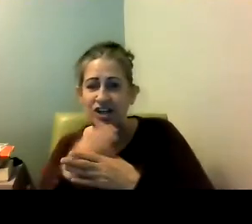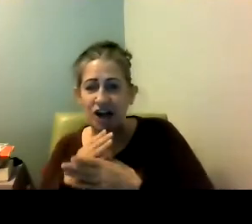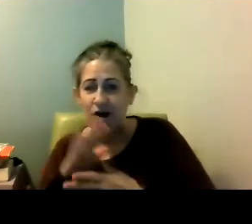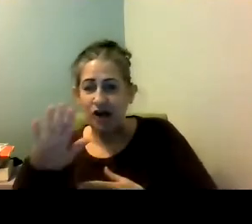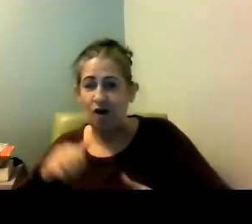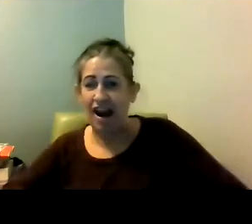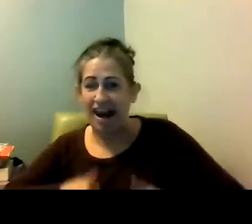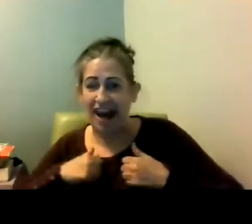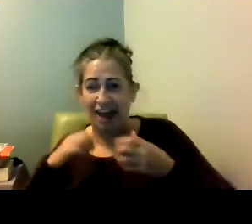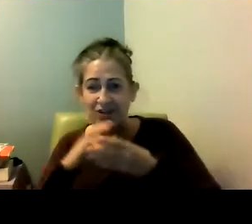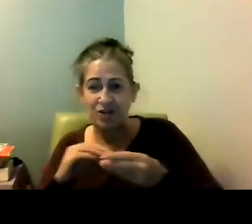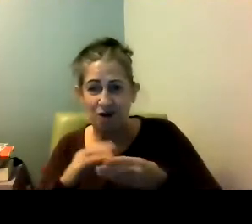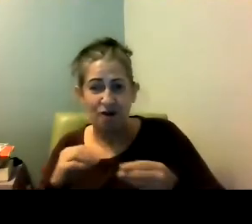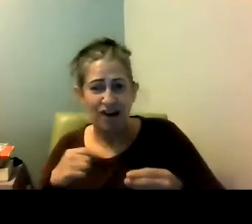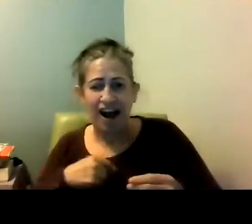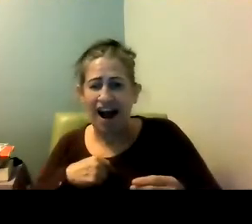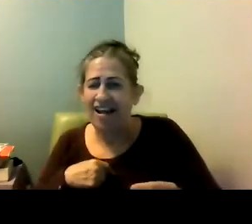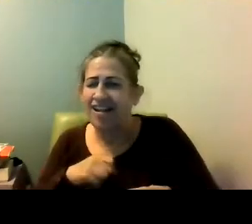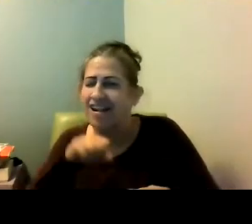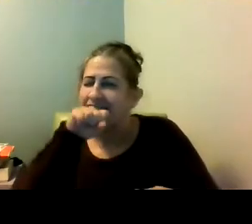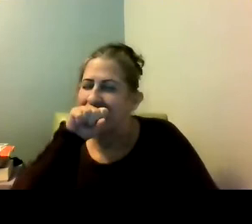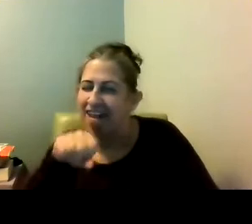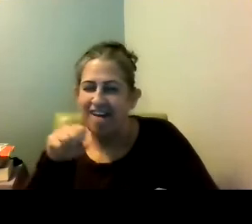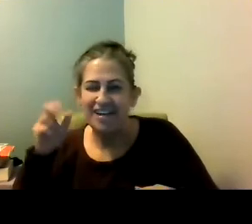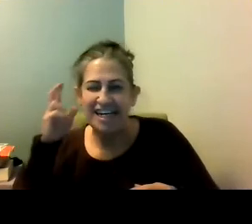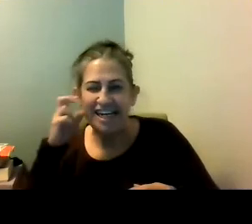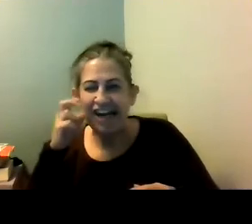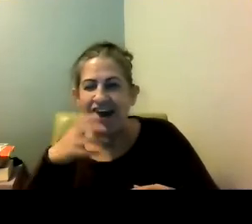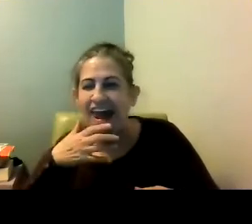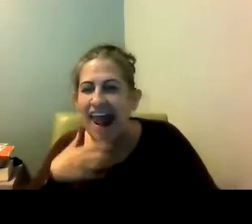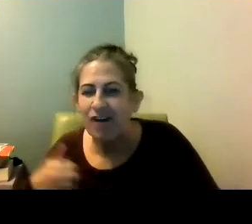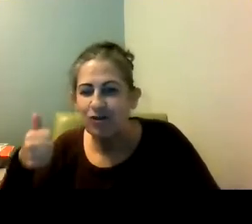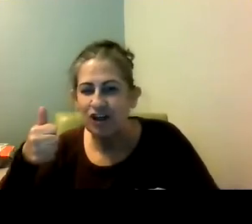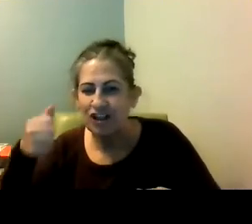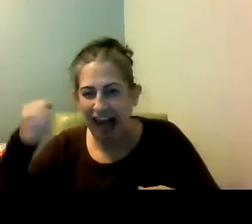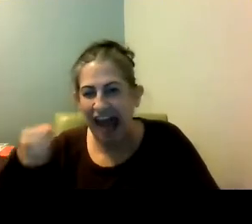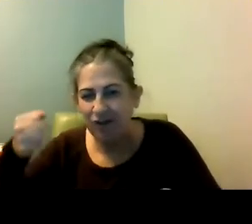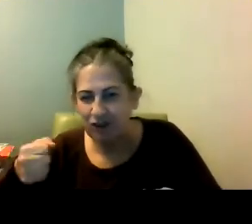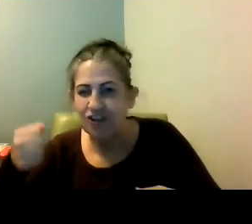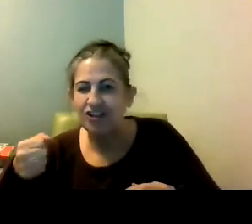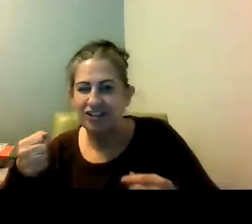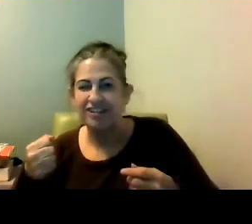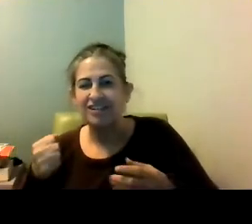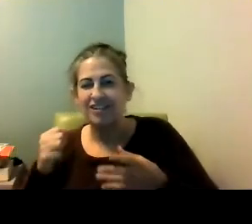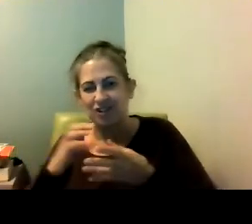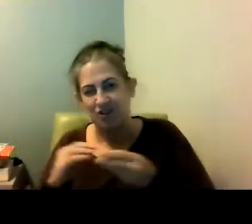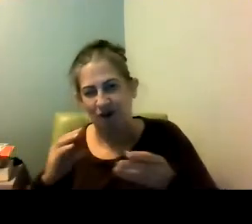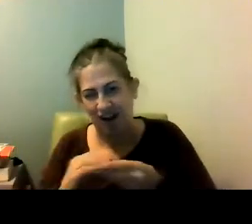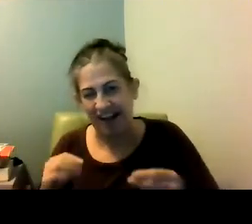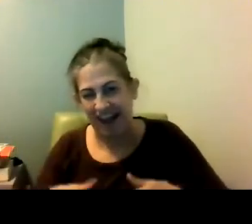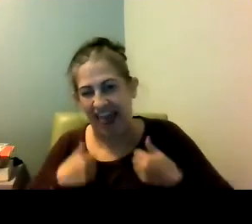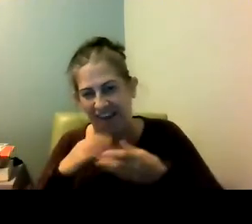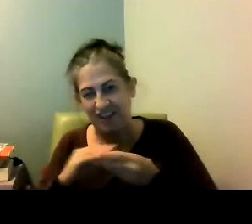Hi, yes, absolutely. I just wanted to thank you so much for sharing your story. I love hearing